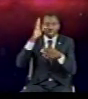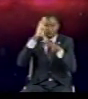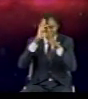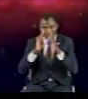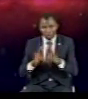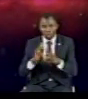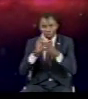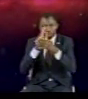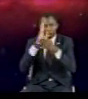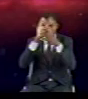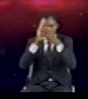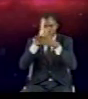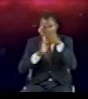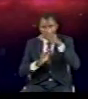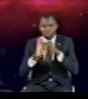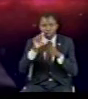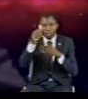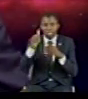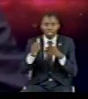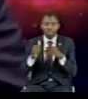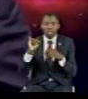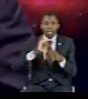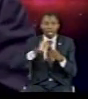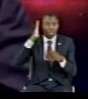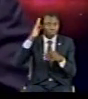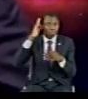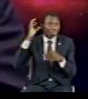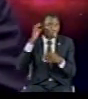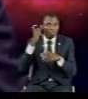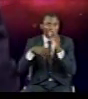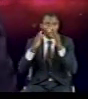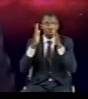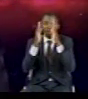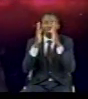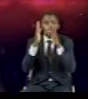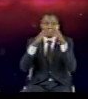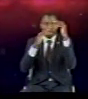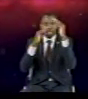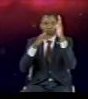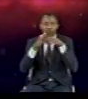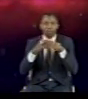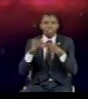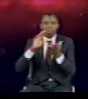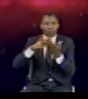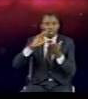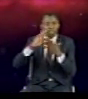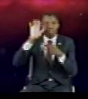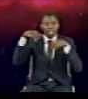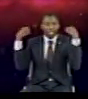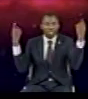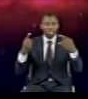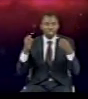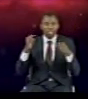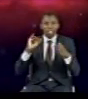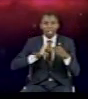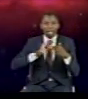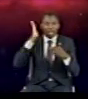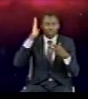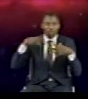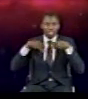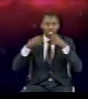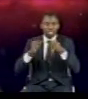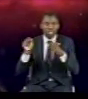wicked ways, then will I hear from heaven and will forgive their sin and will heal their